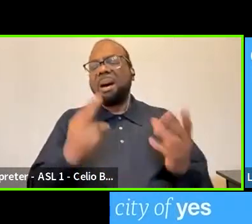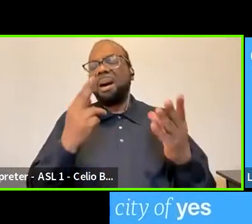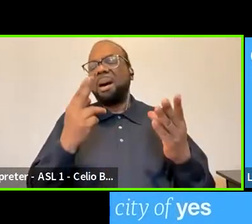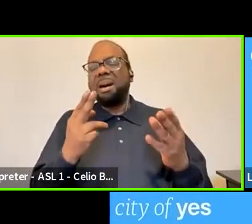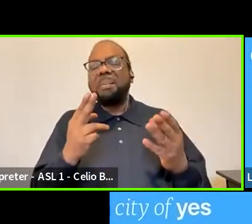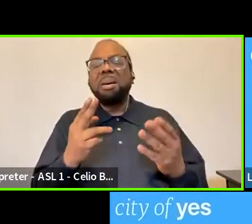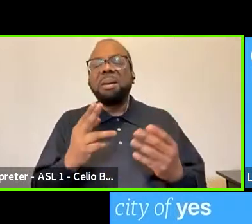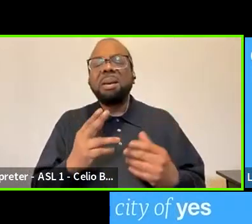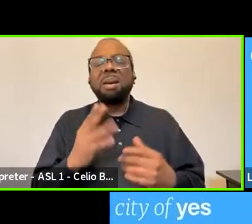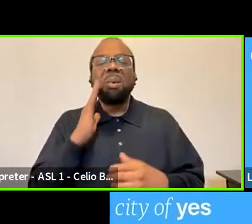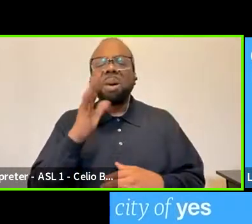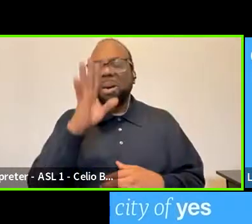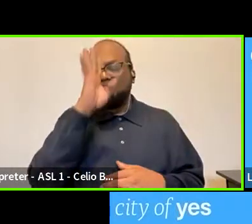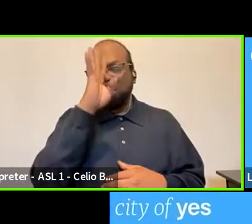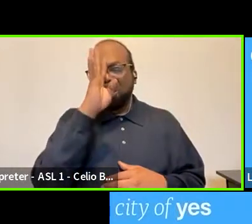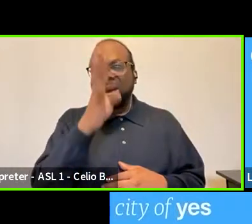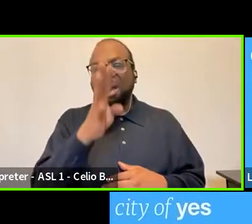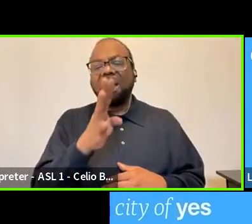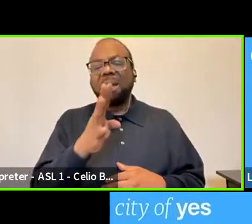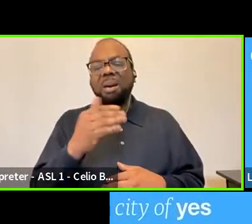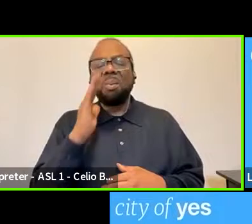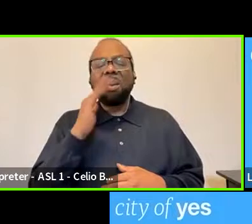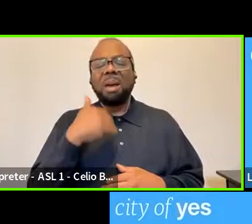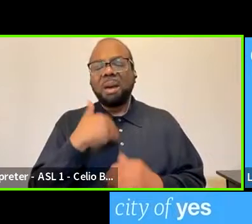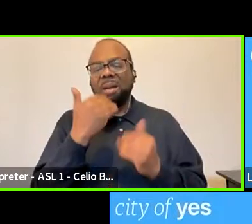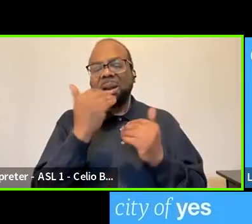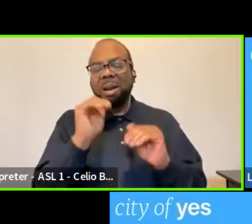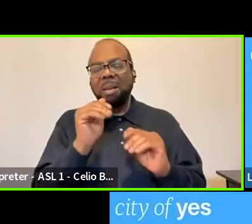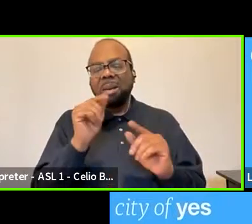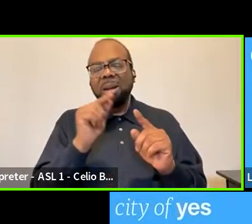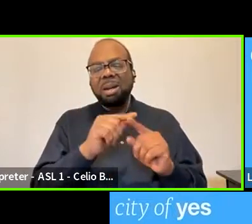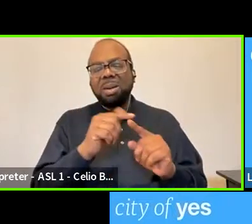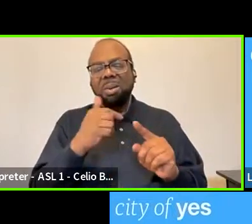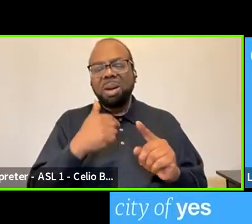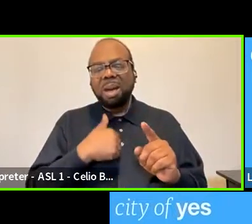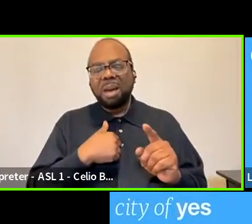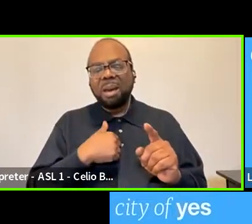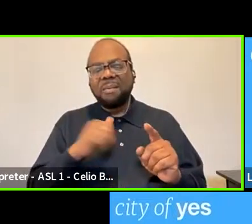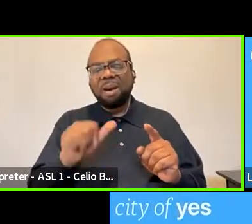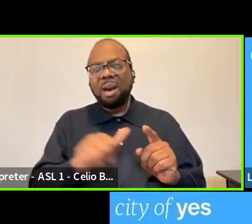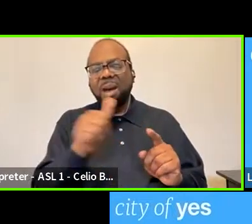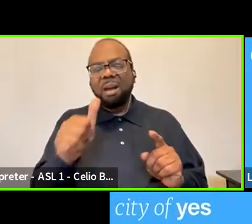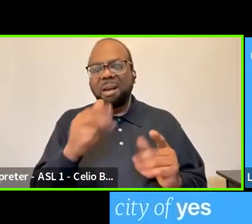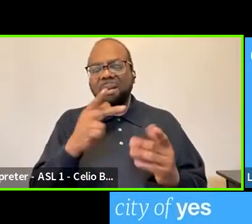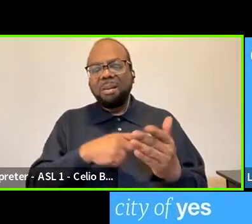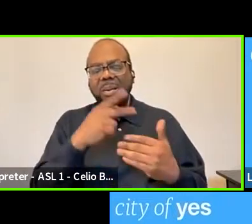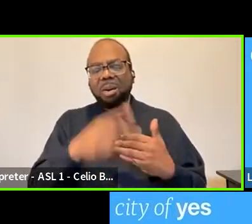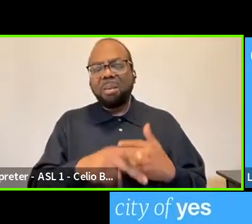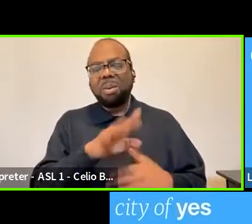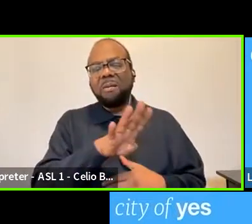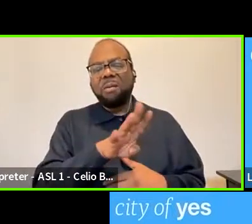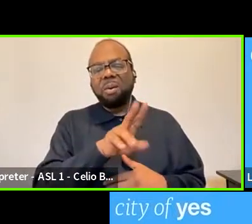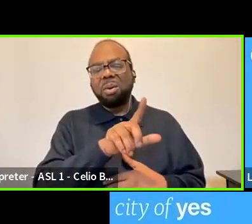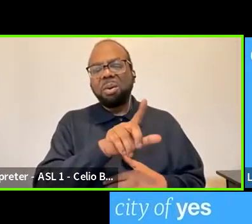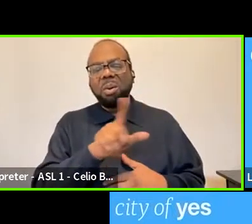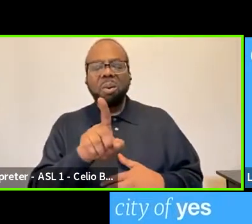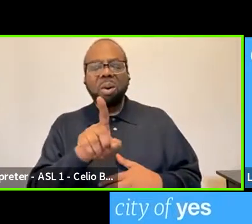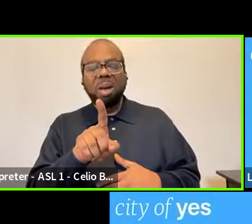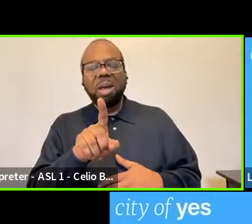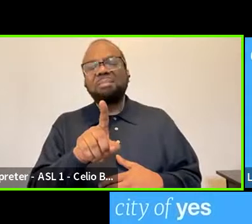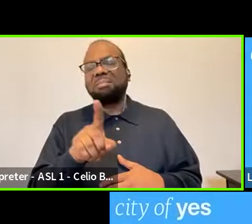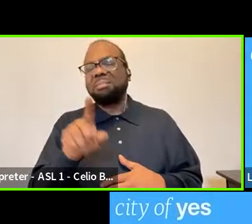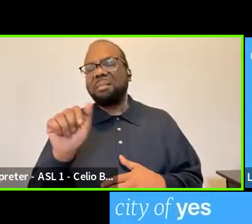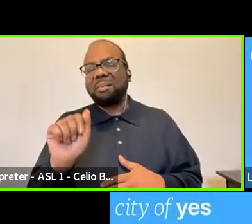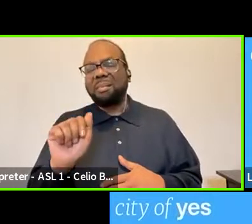preference will create will be limited until there is a successor program to 421A. But in our conversations